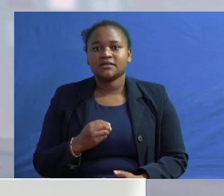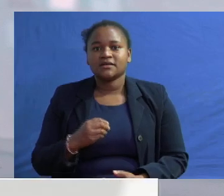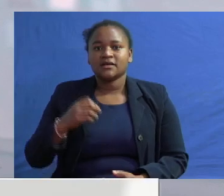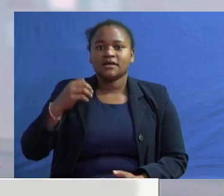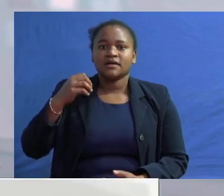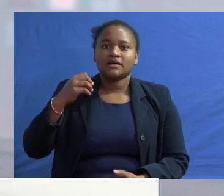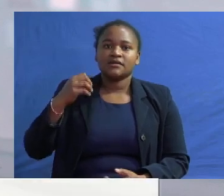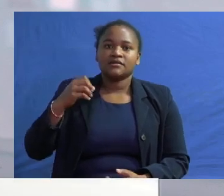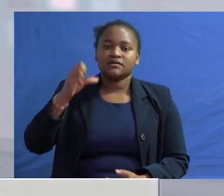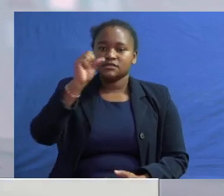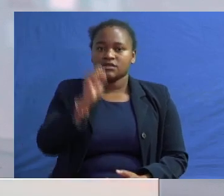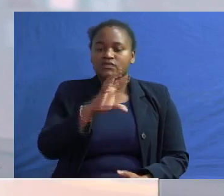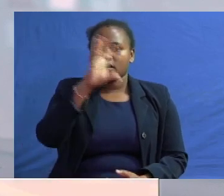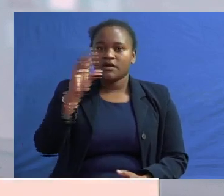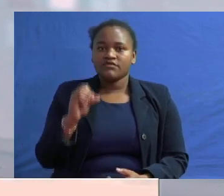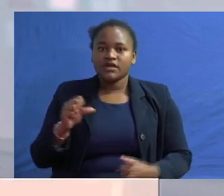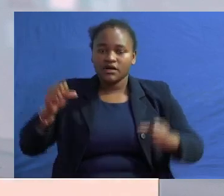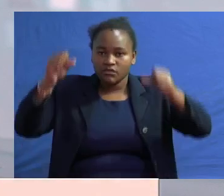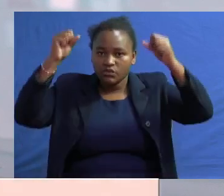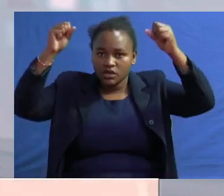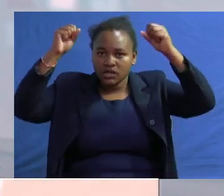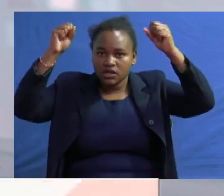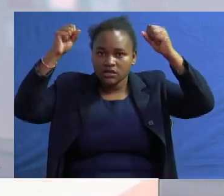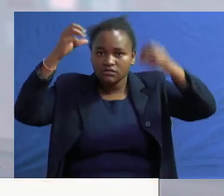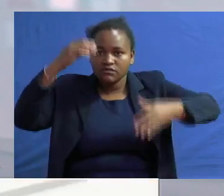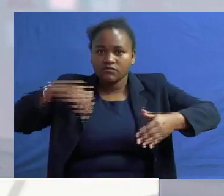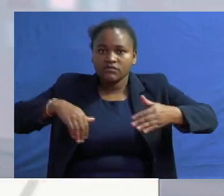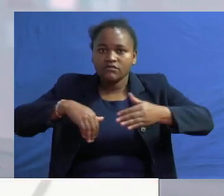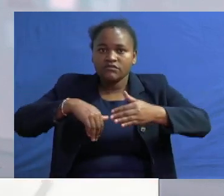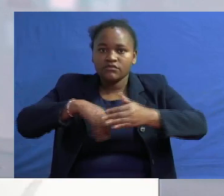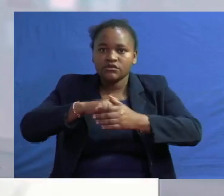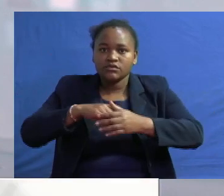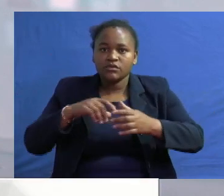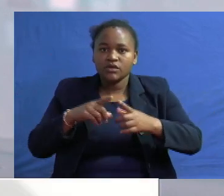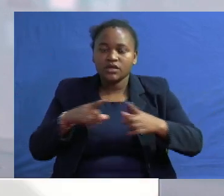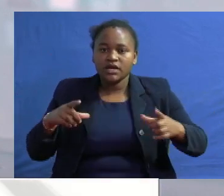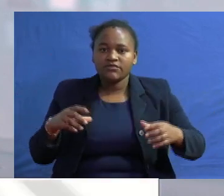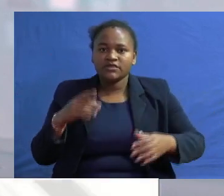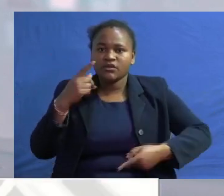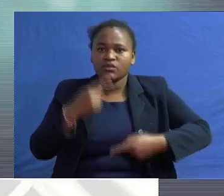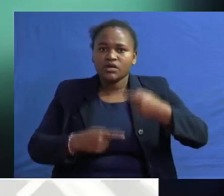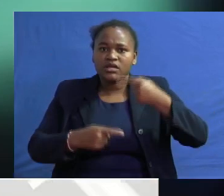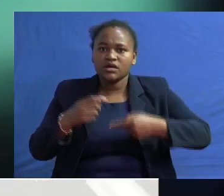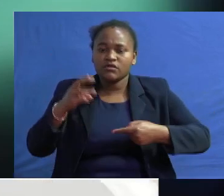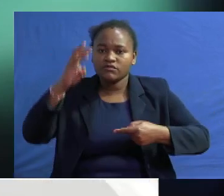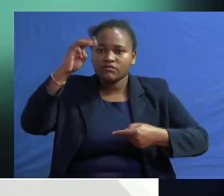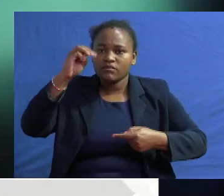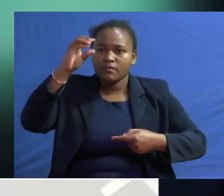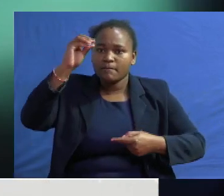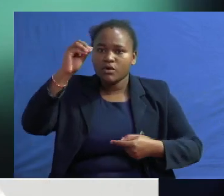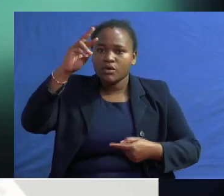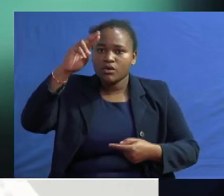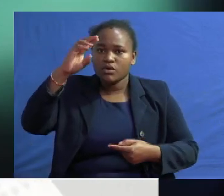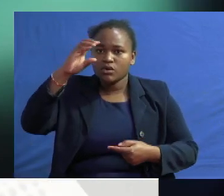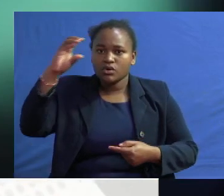Sundowns of South Africa, champions of the first ever African Football League after defeating Wydad Casablanca of Morocco in the